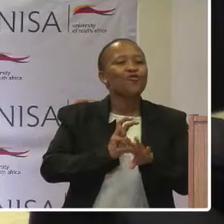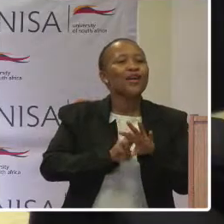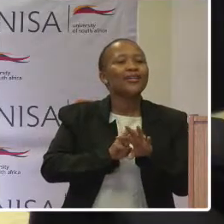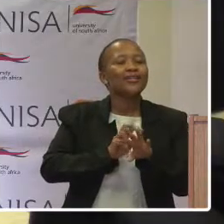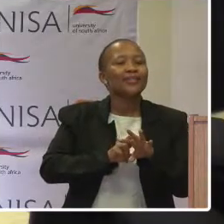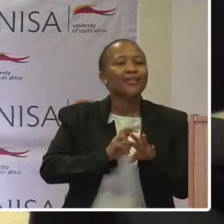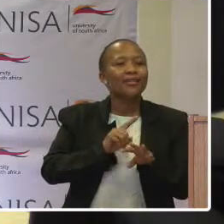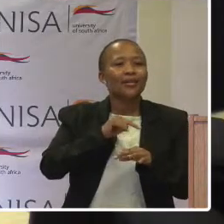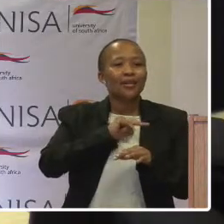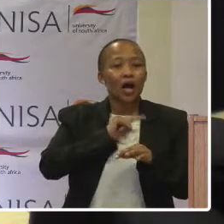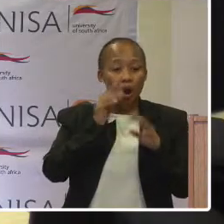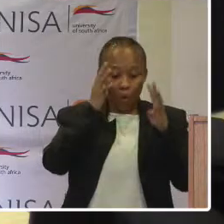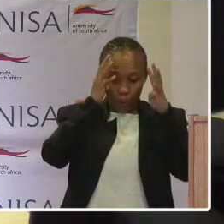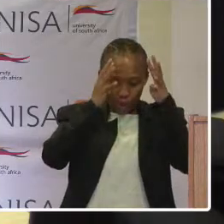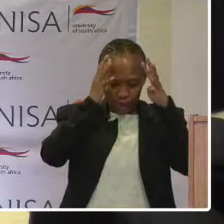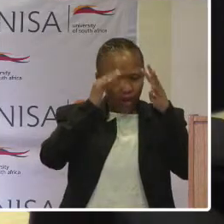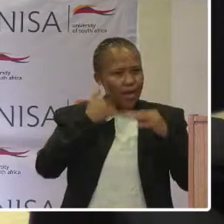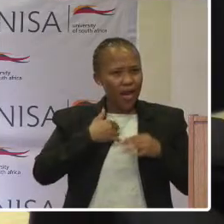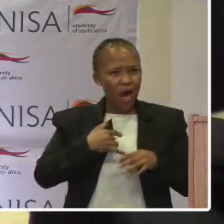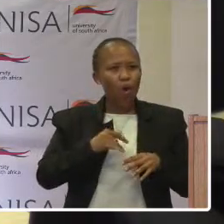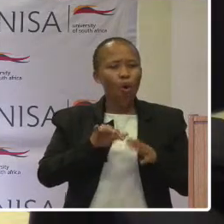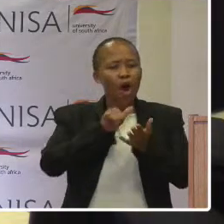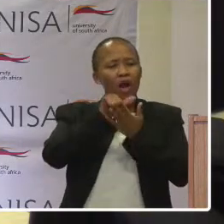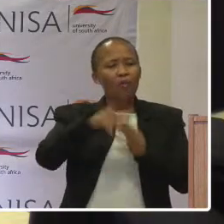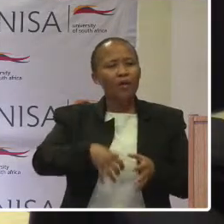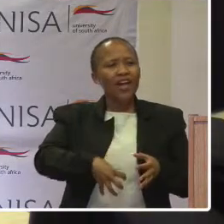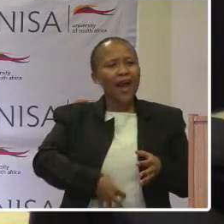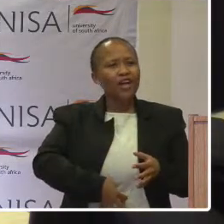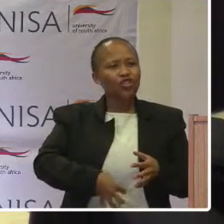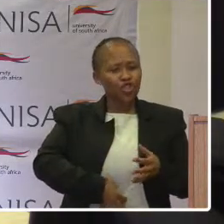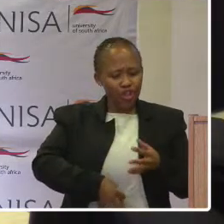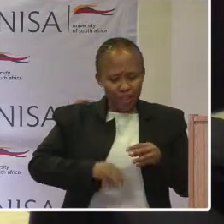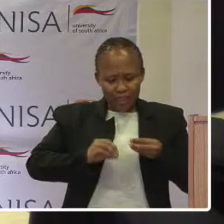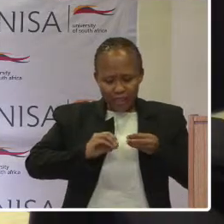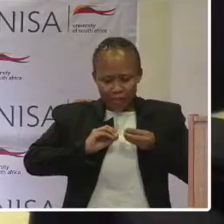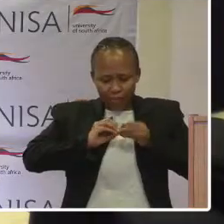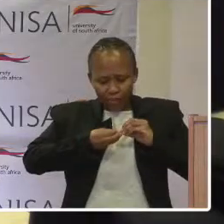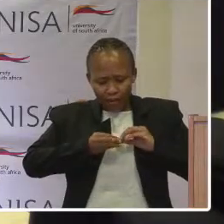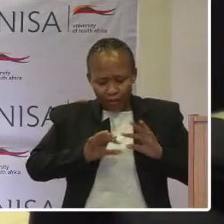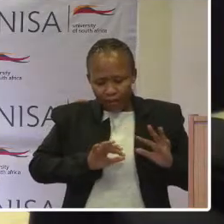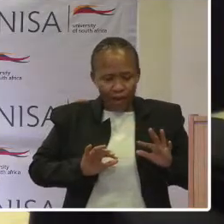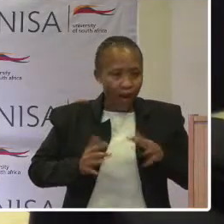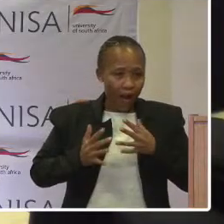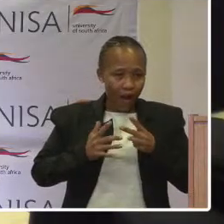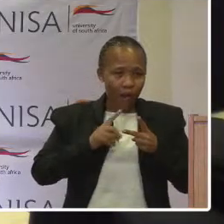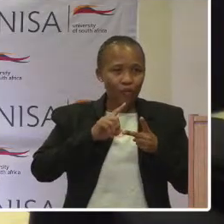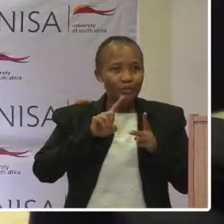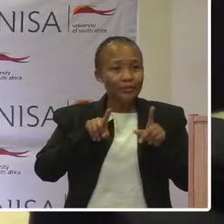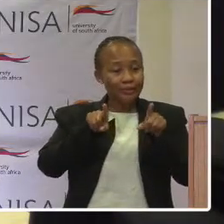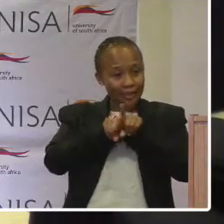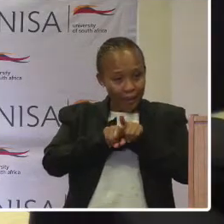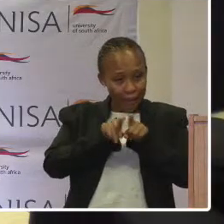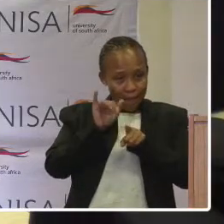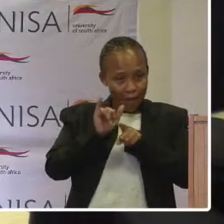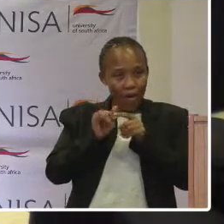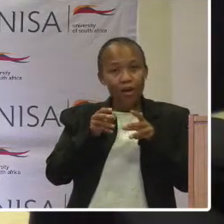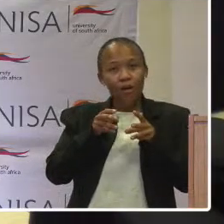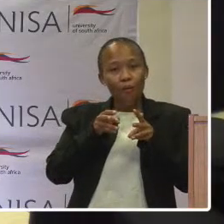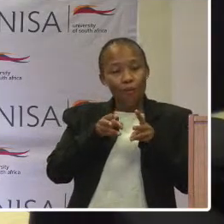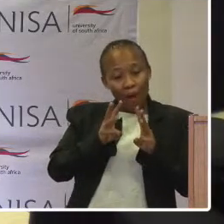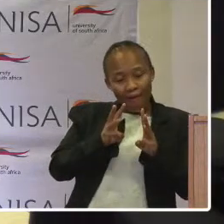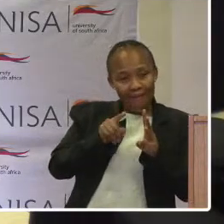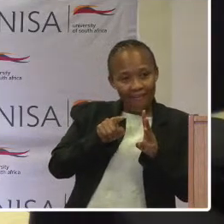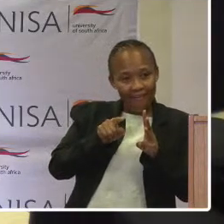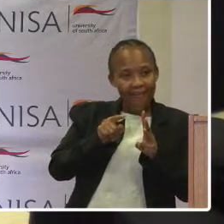apply to the engine of the aeroplane or anything, and come up with a model how people will be